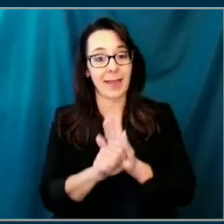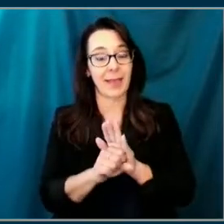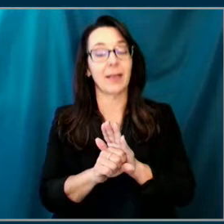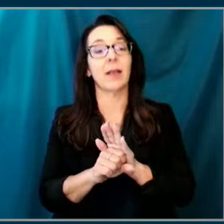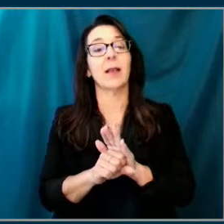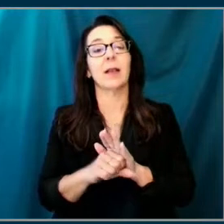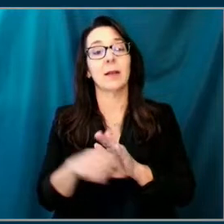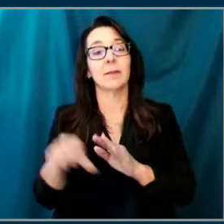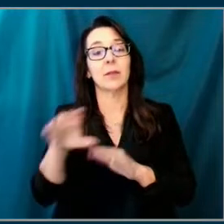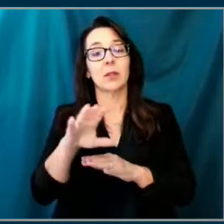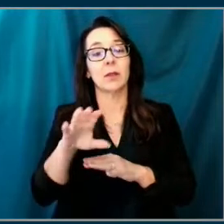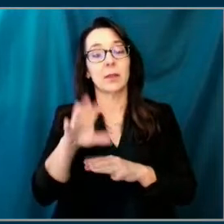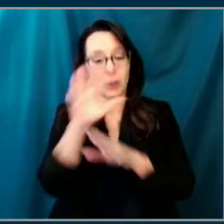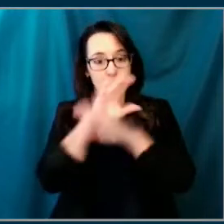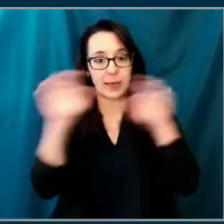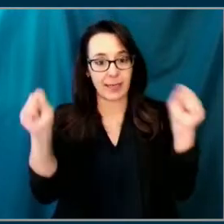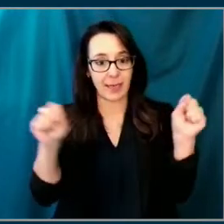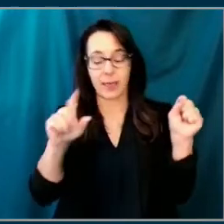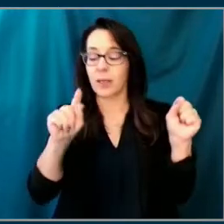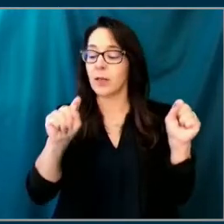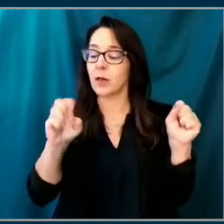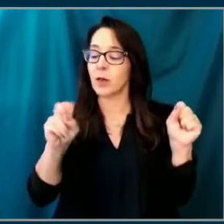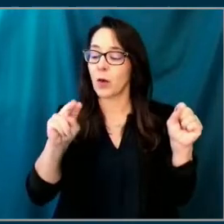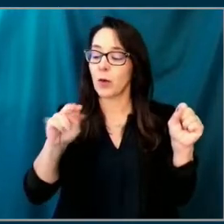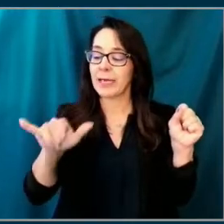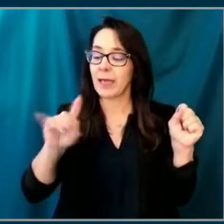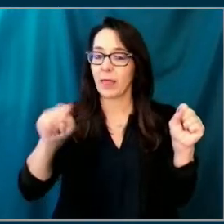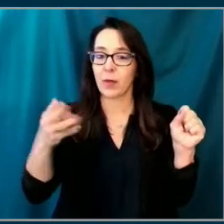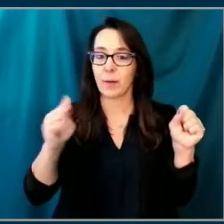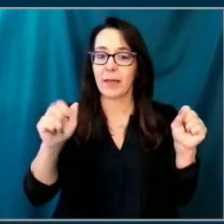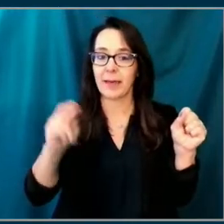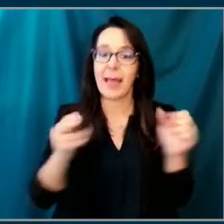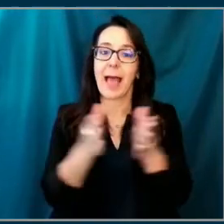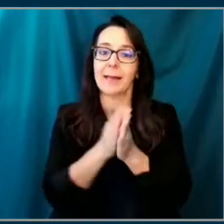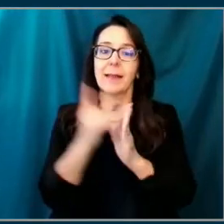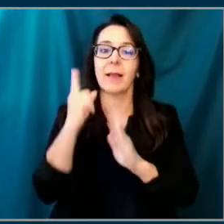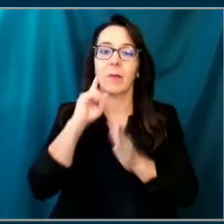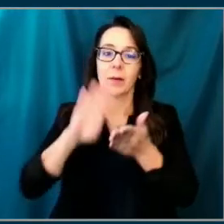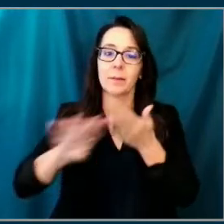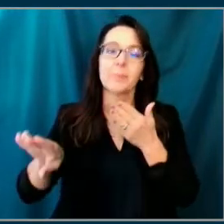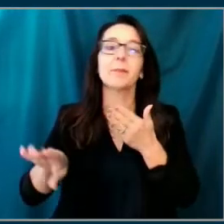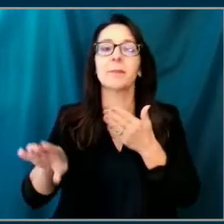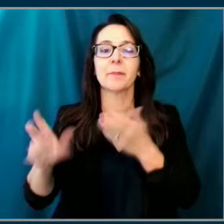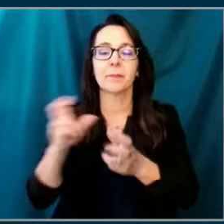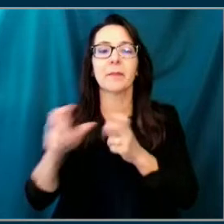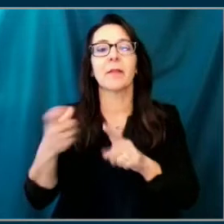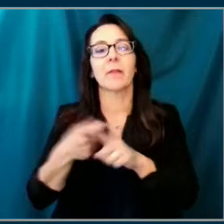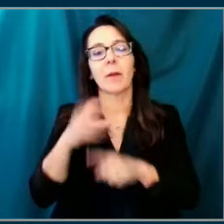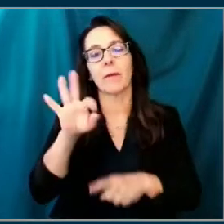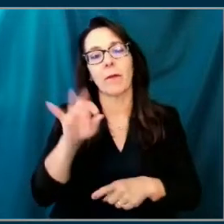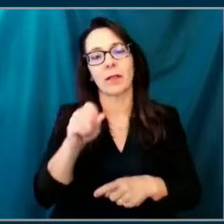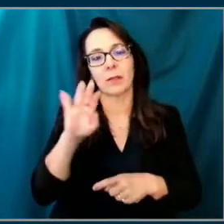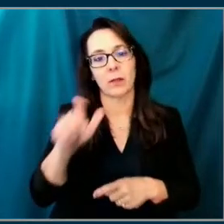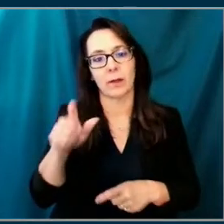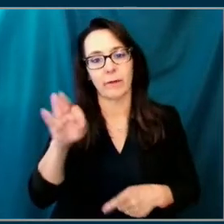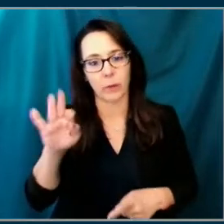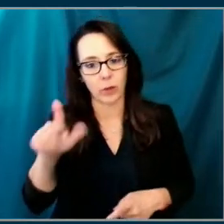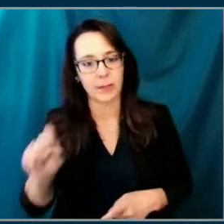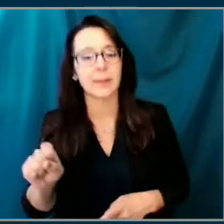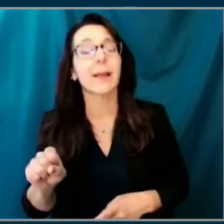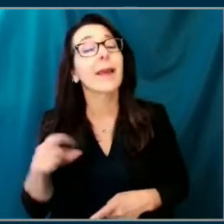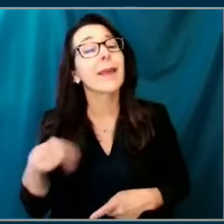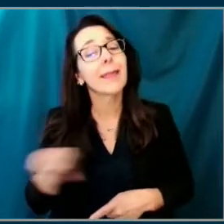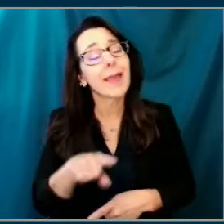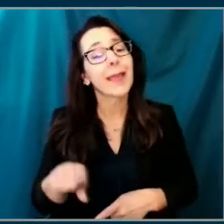openly calling for divestment from fossil fuels. These young people continue to advocate, championing